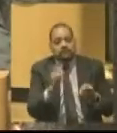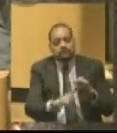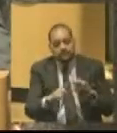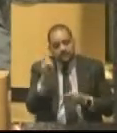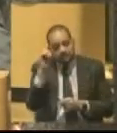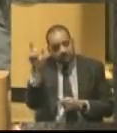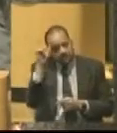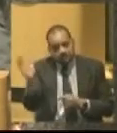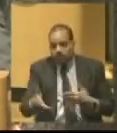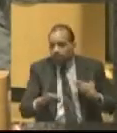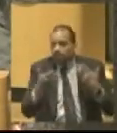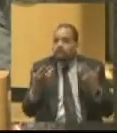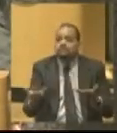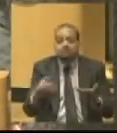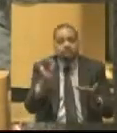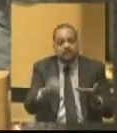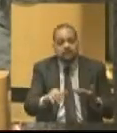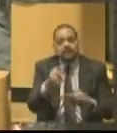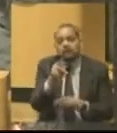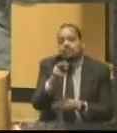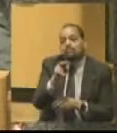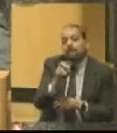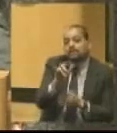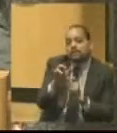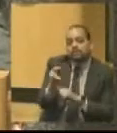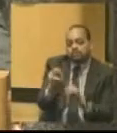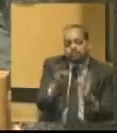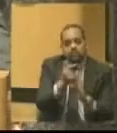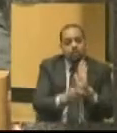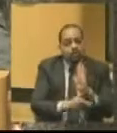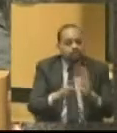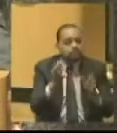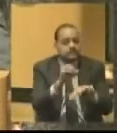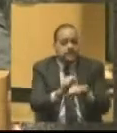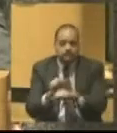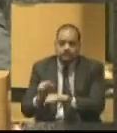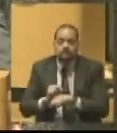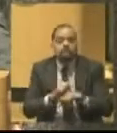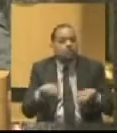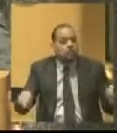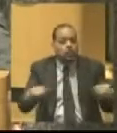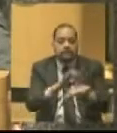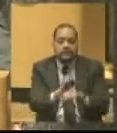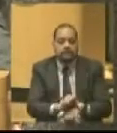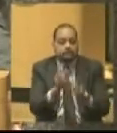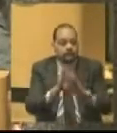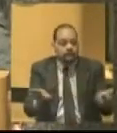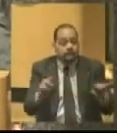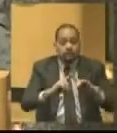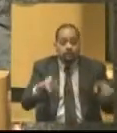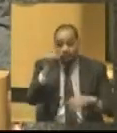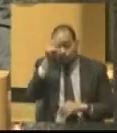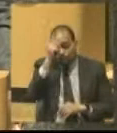proclamation. But the fact is that the Lincoln administration had begun formally emancipating slaves more than a year earlier, on August